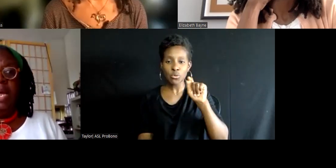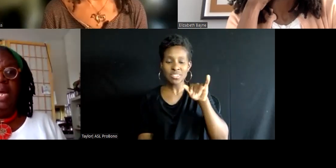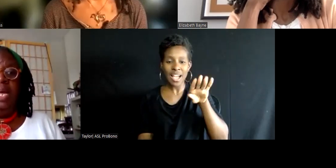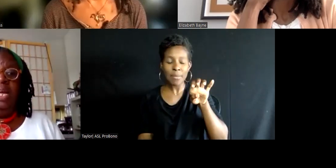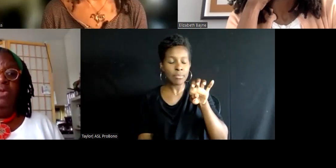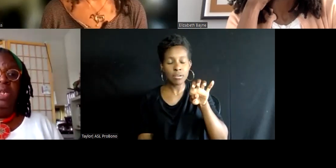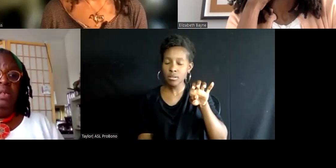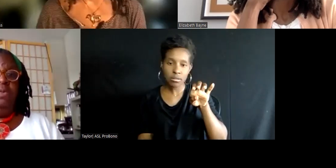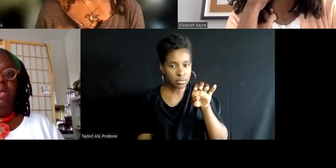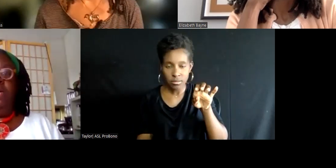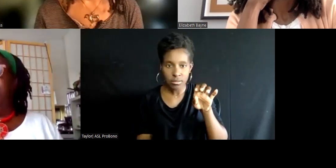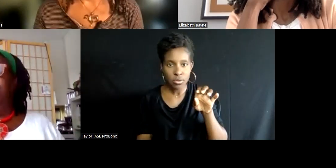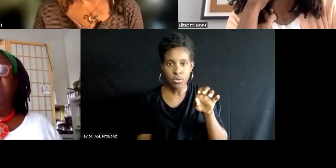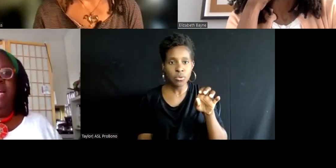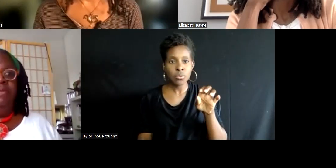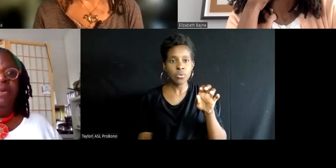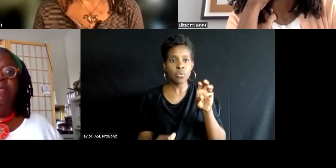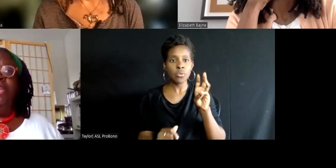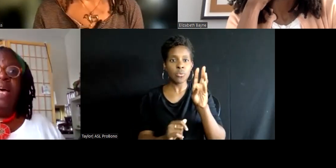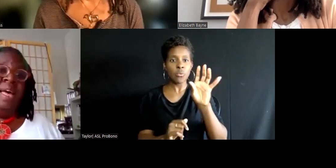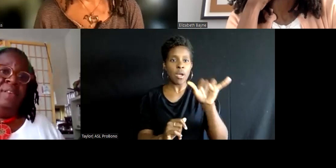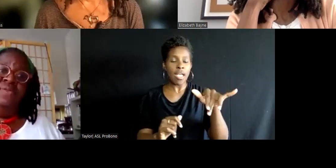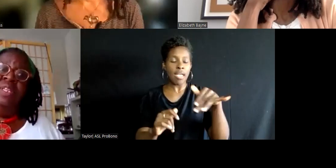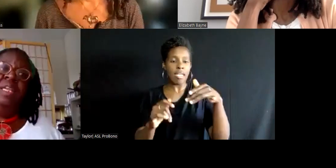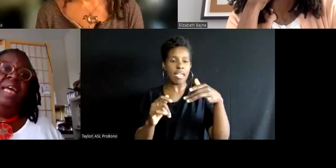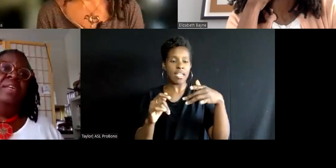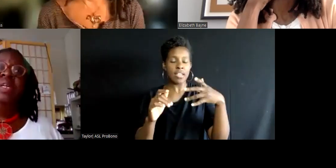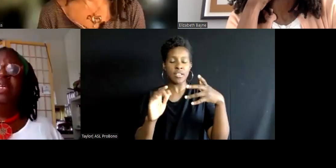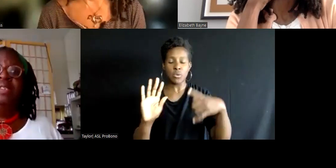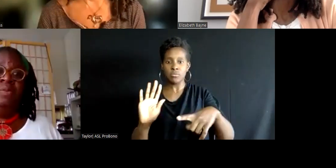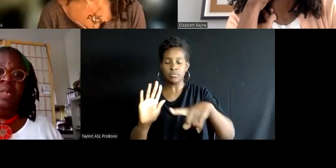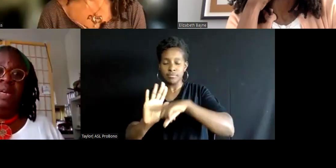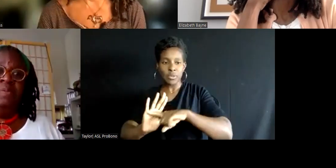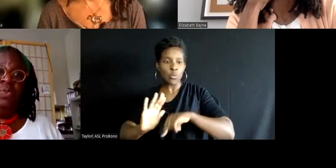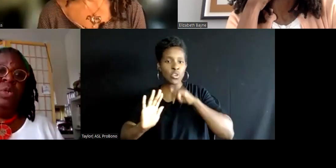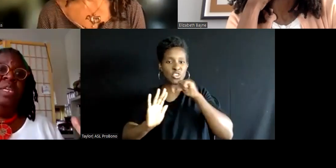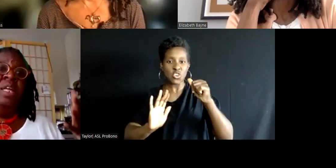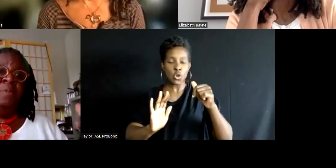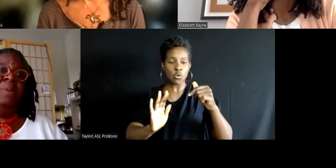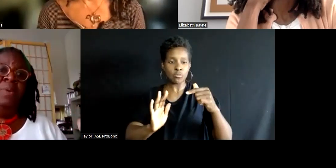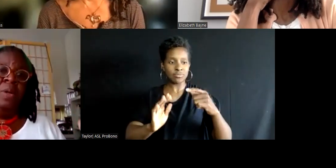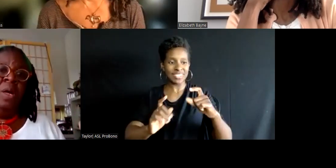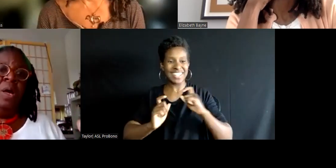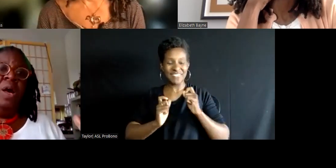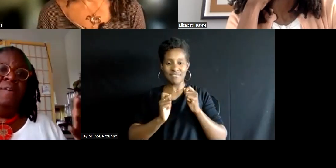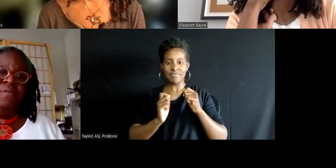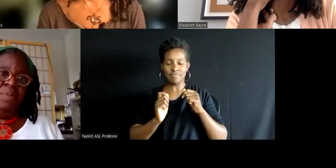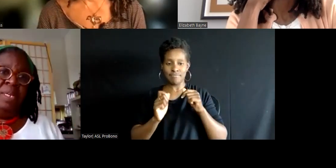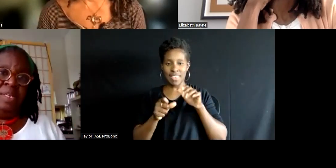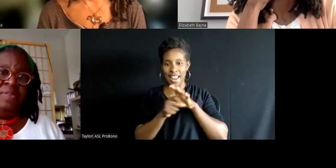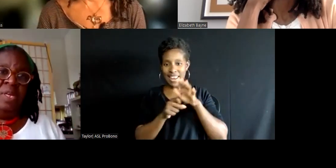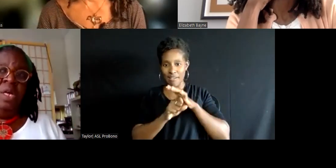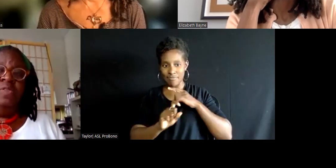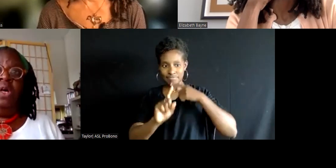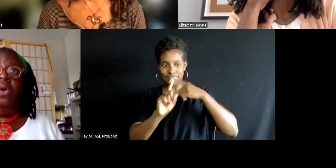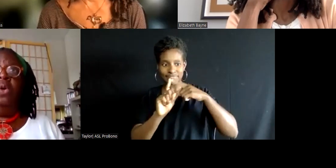prevalent, and we don't get enough light. We don't even know how to ask for the light that we need sometimes when other people are